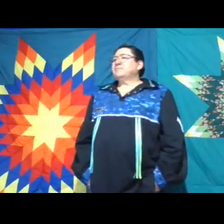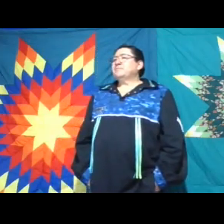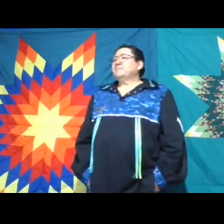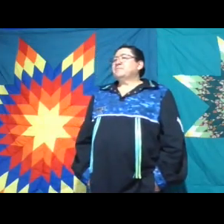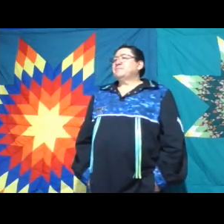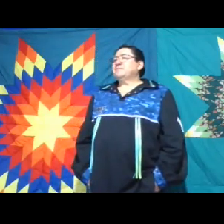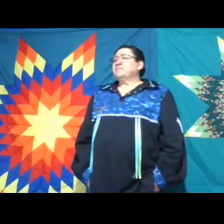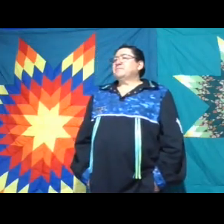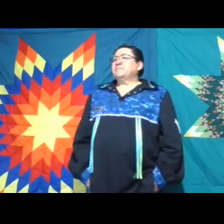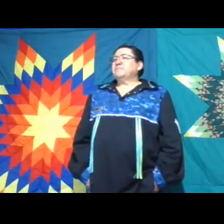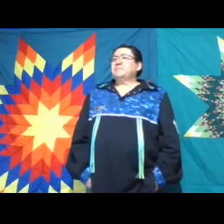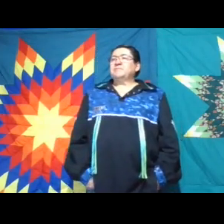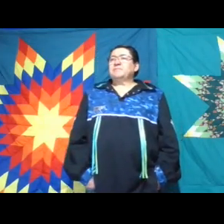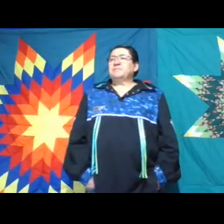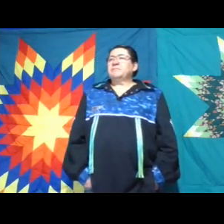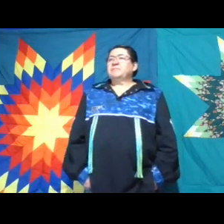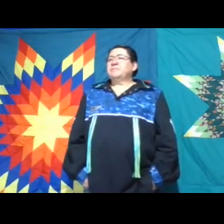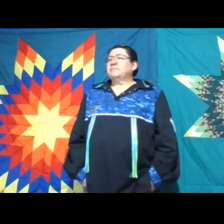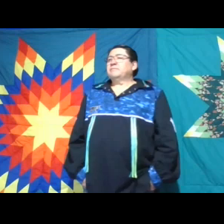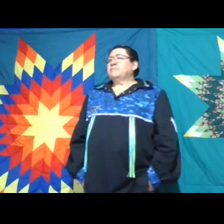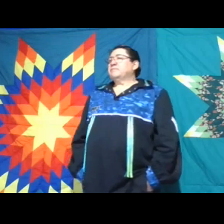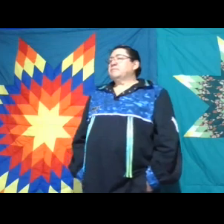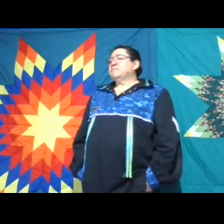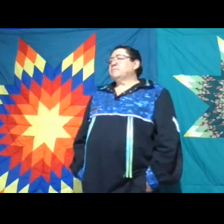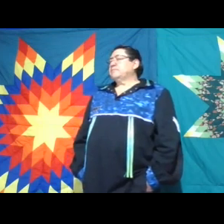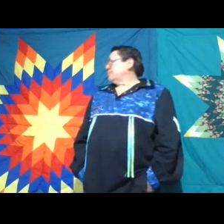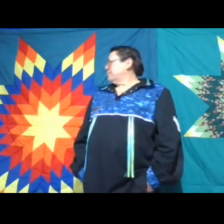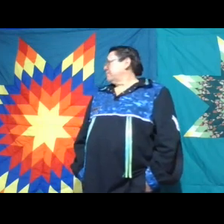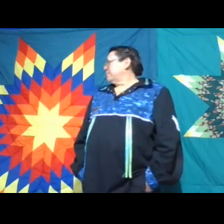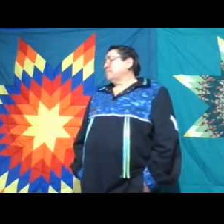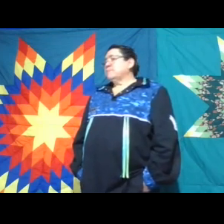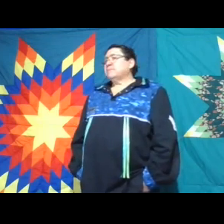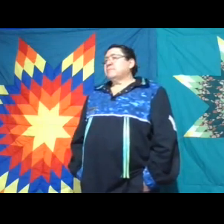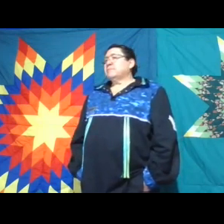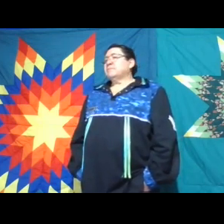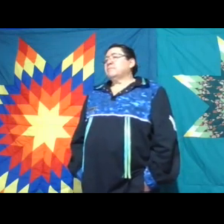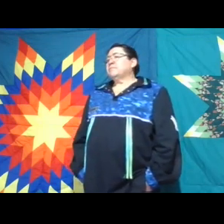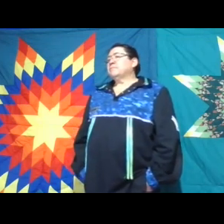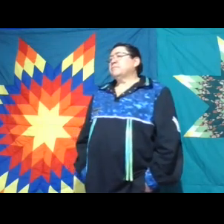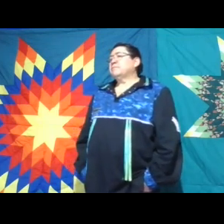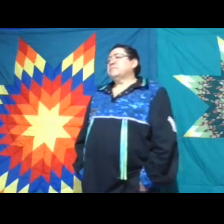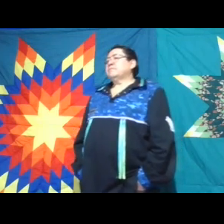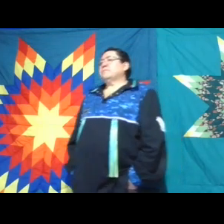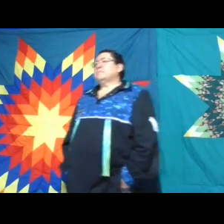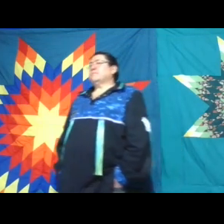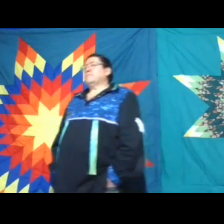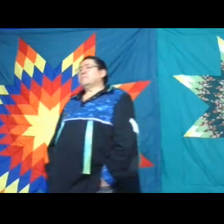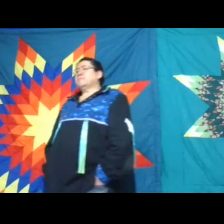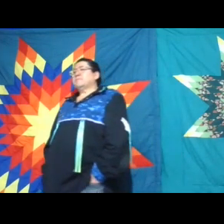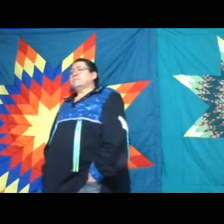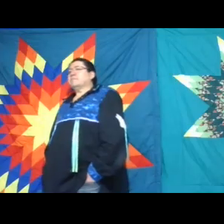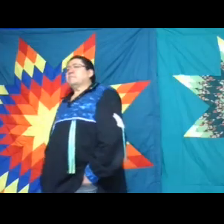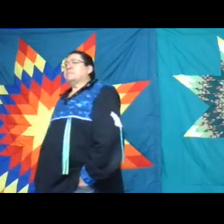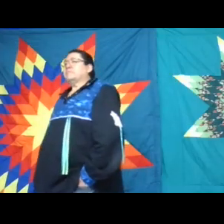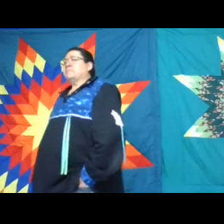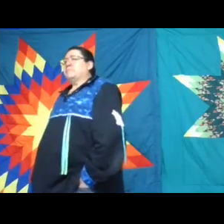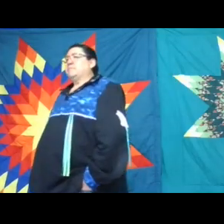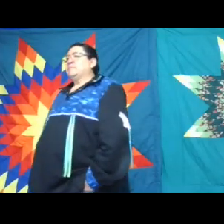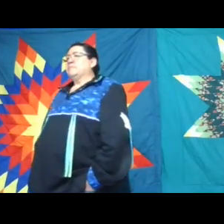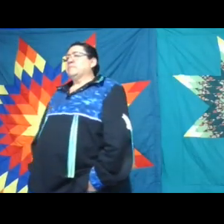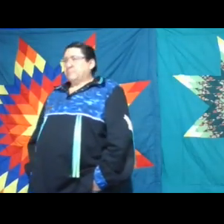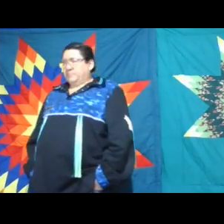career fair. It's November 25th. It's free for people to attend. We have 20 different employers from across Canada who are going to be there ready